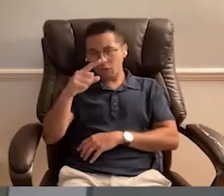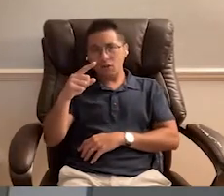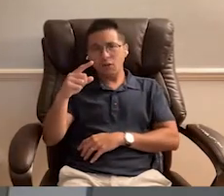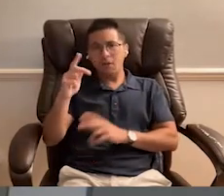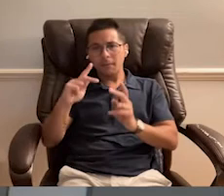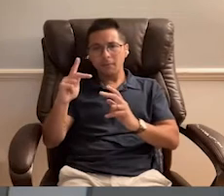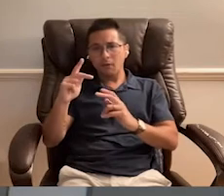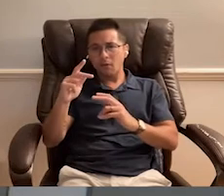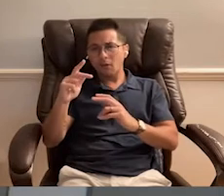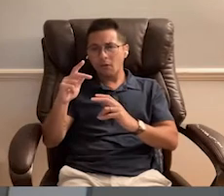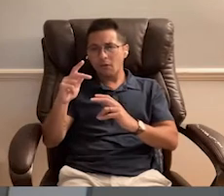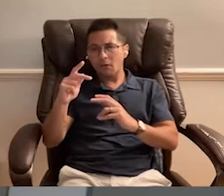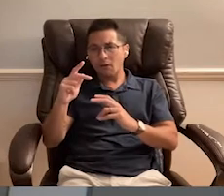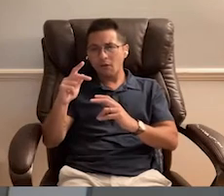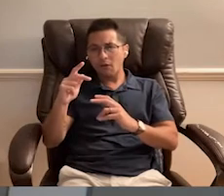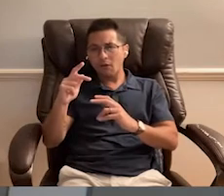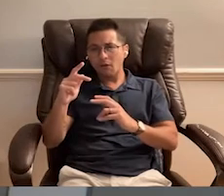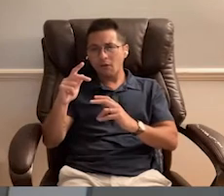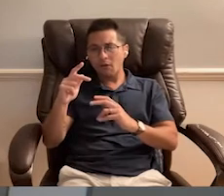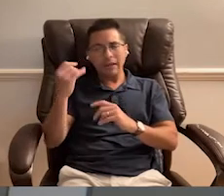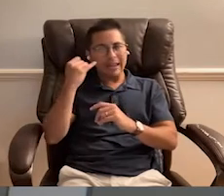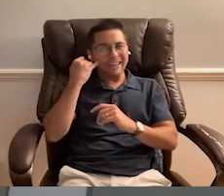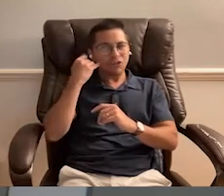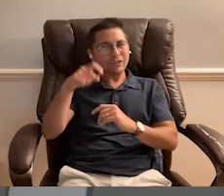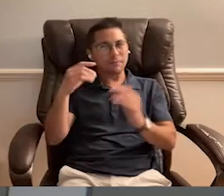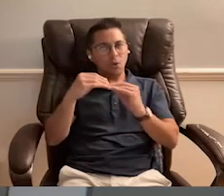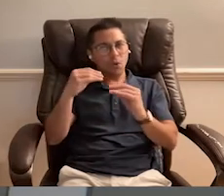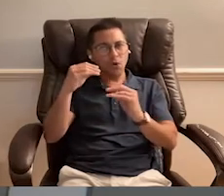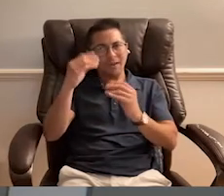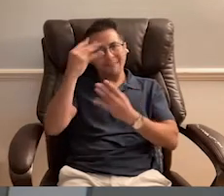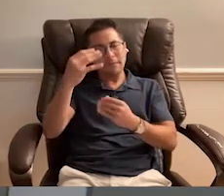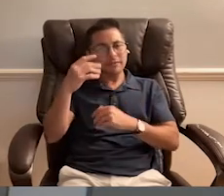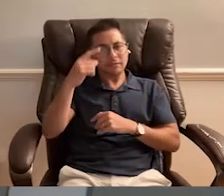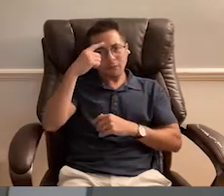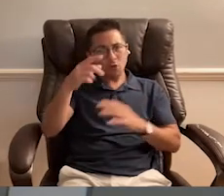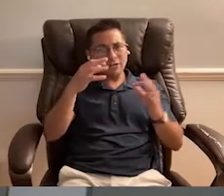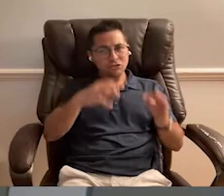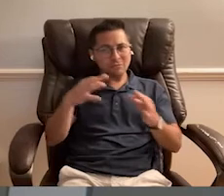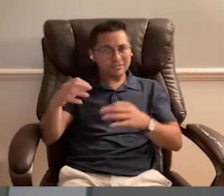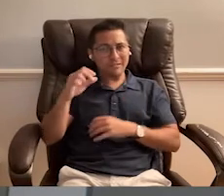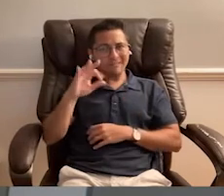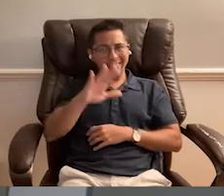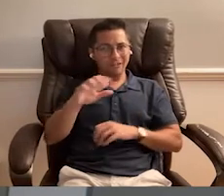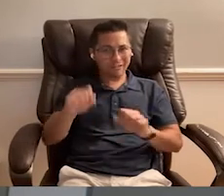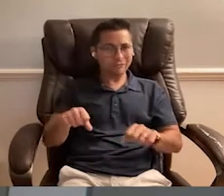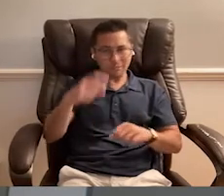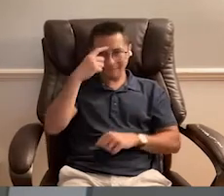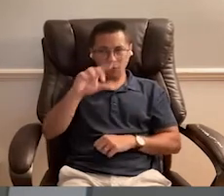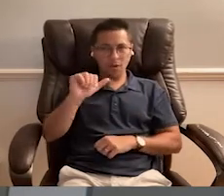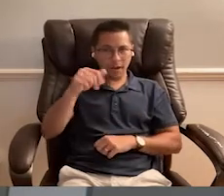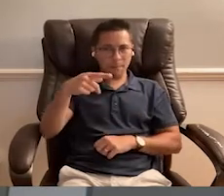or 90, 60 days for individuals over the age of 6, or 90 days if we need additional information of a